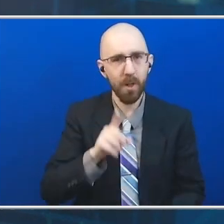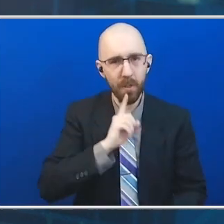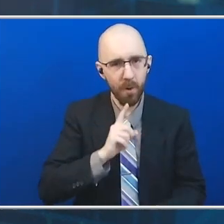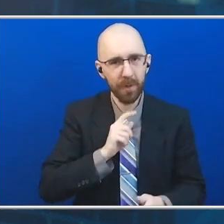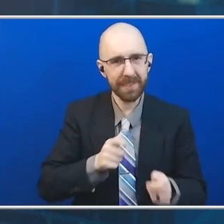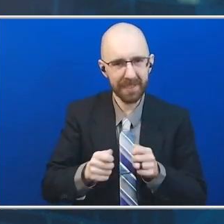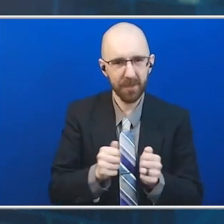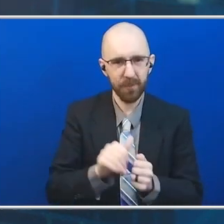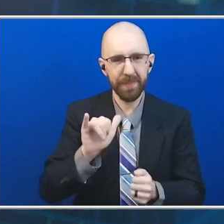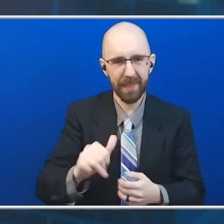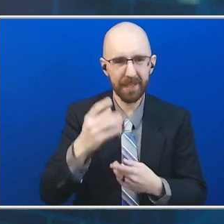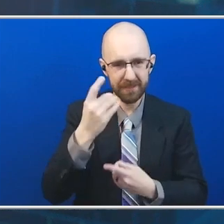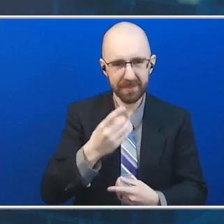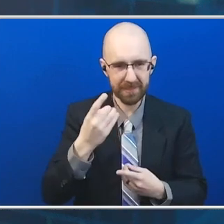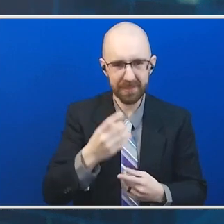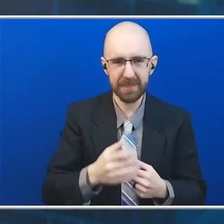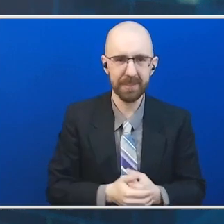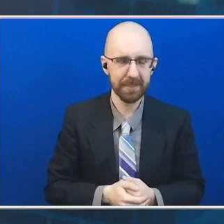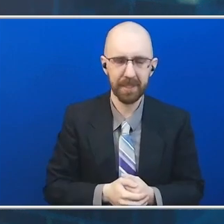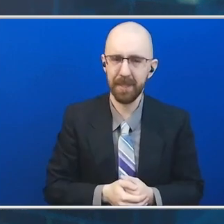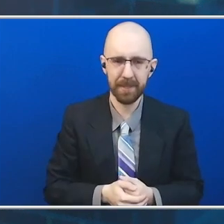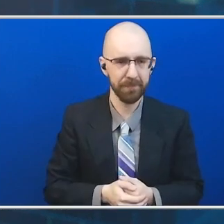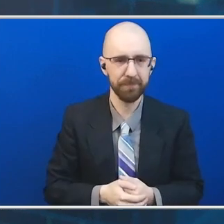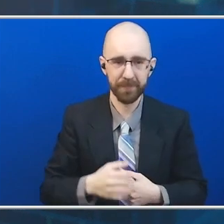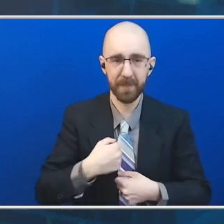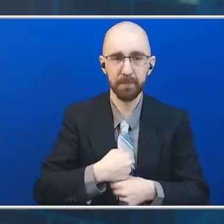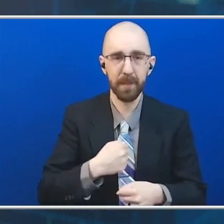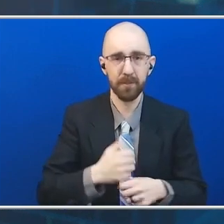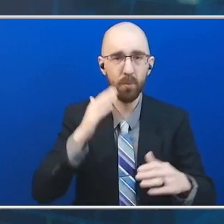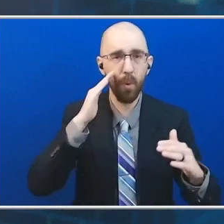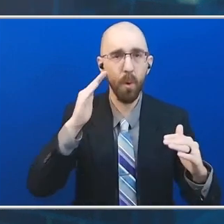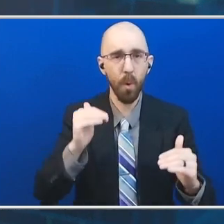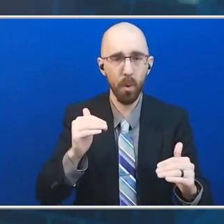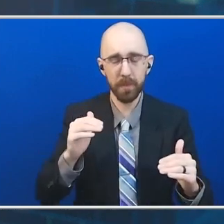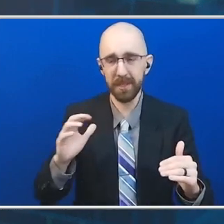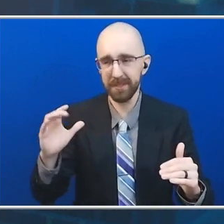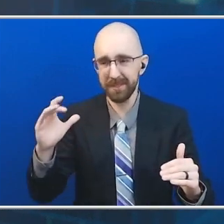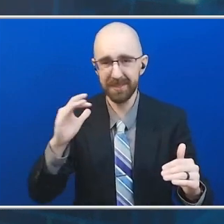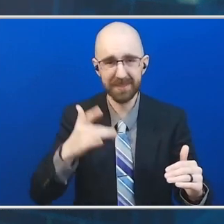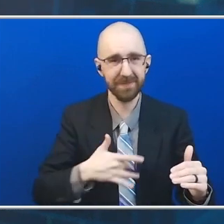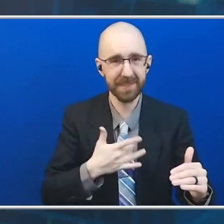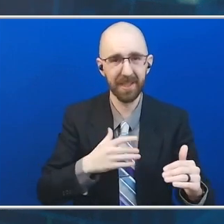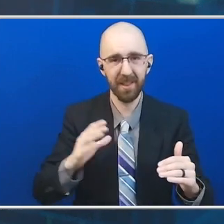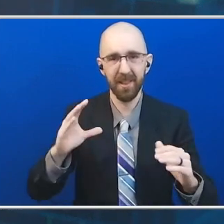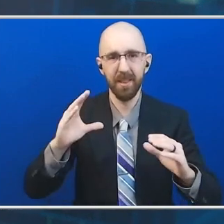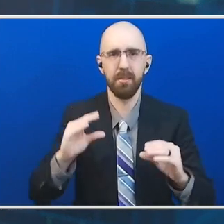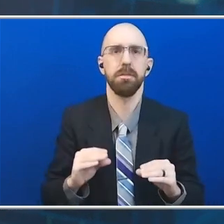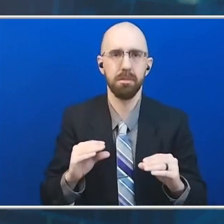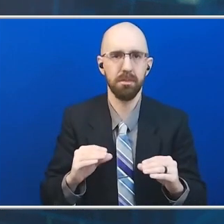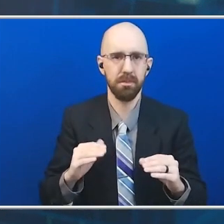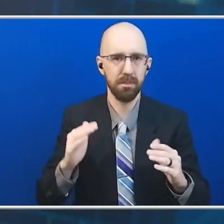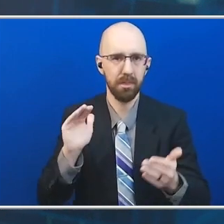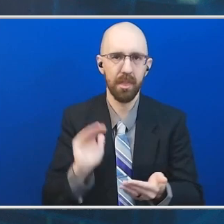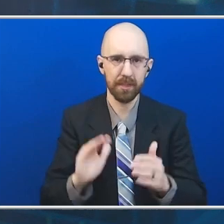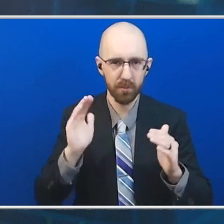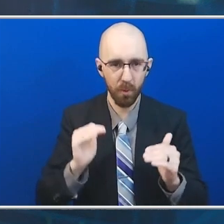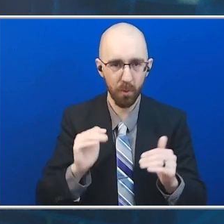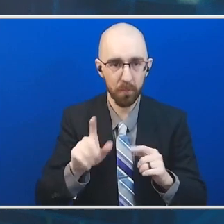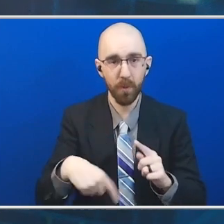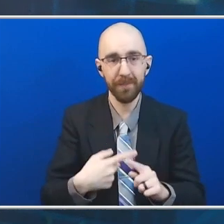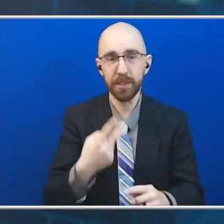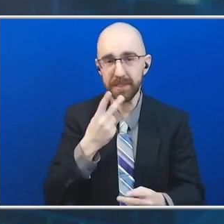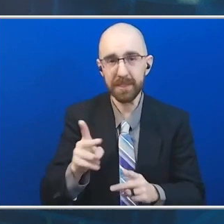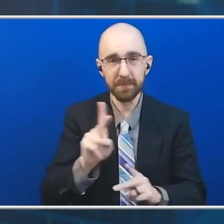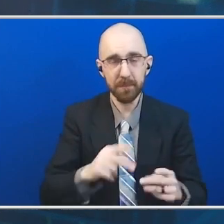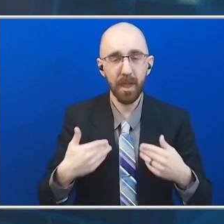disease, it makes finding hope a lot harder. And when you see people who have a family and